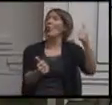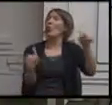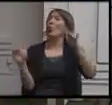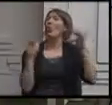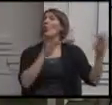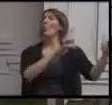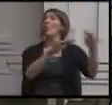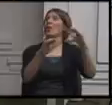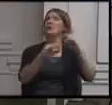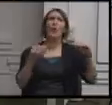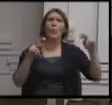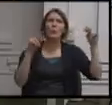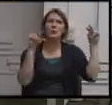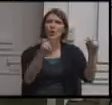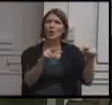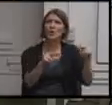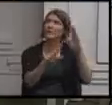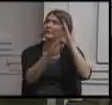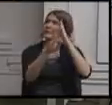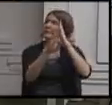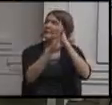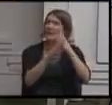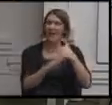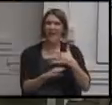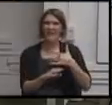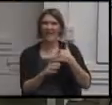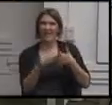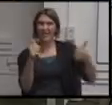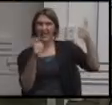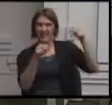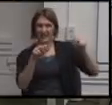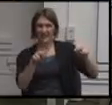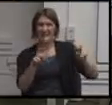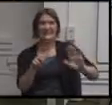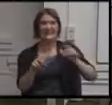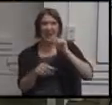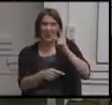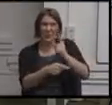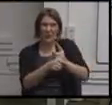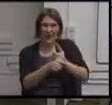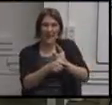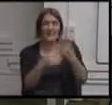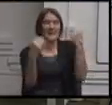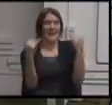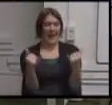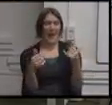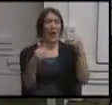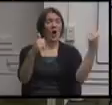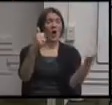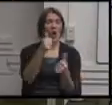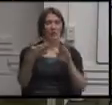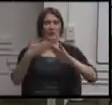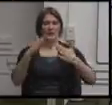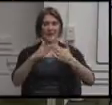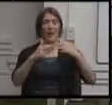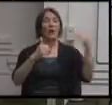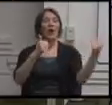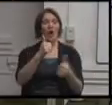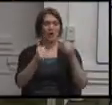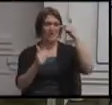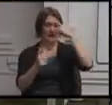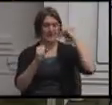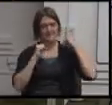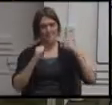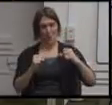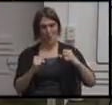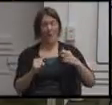without any oversight from the administration, and I always thought that that was the wrong thing to do, but I could never get the administration or my fellow